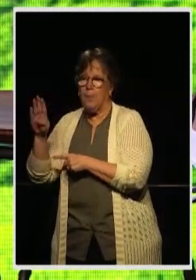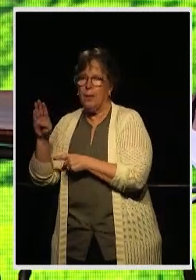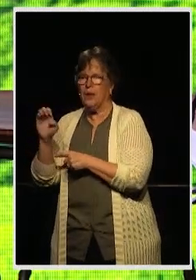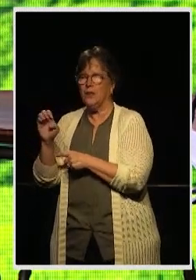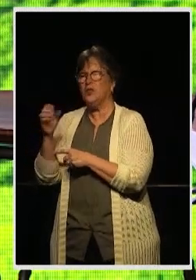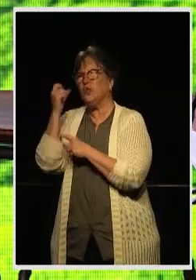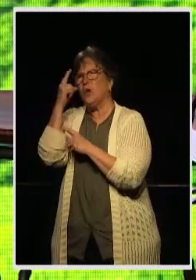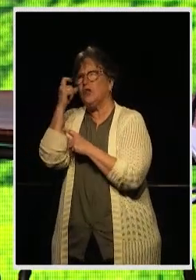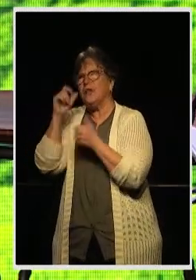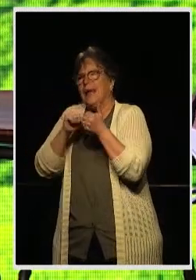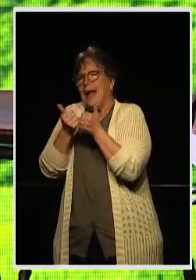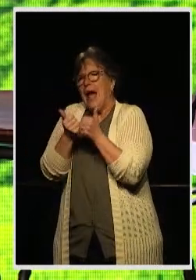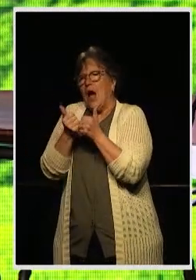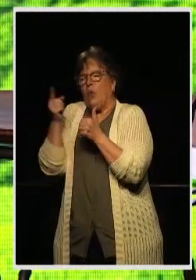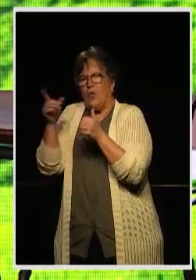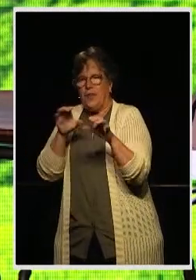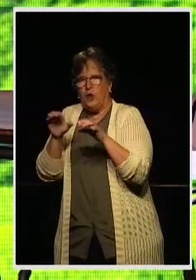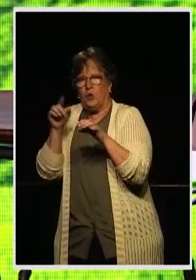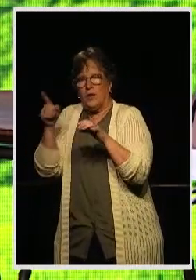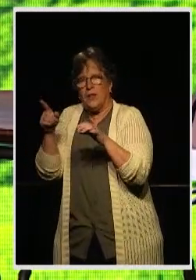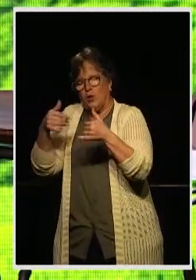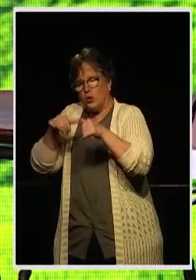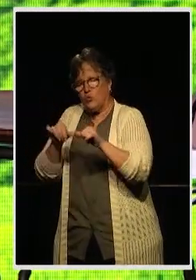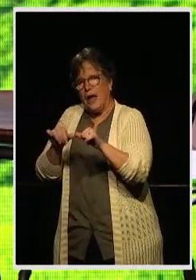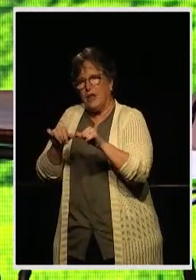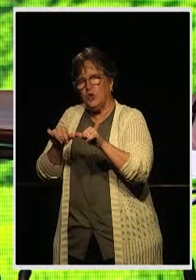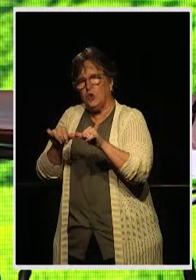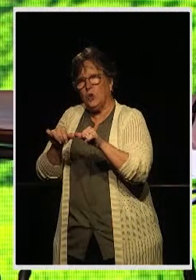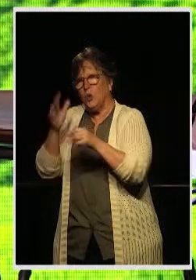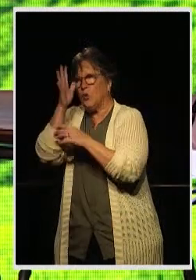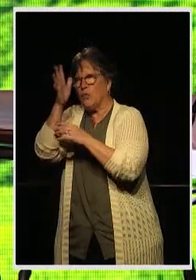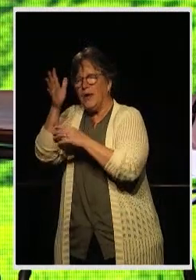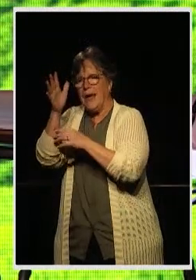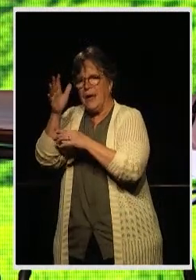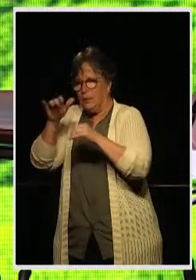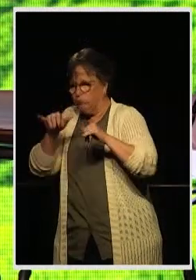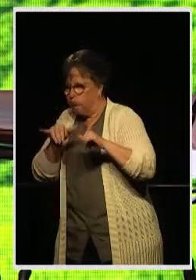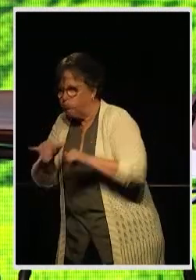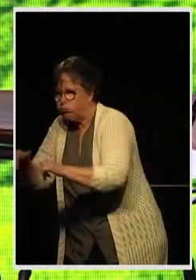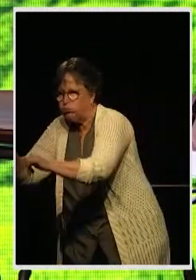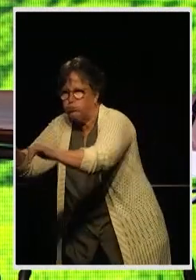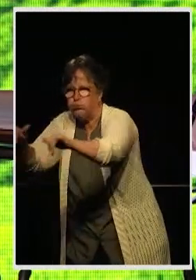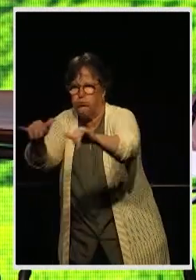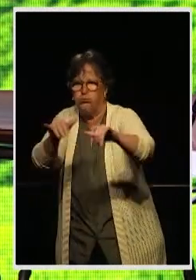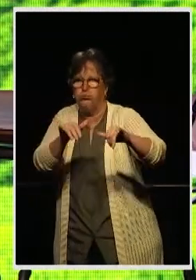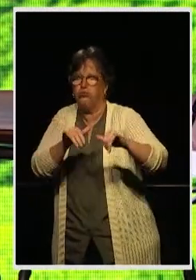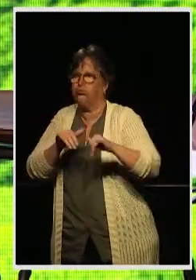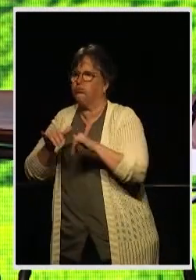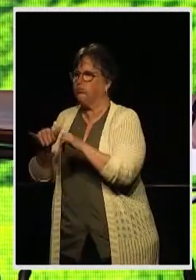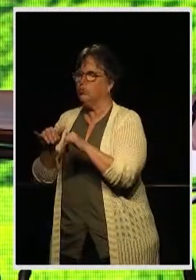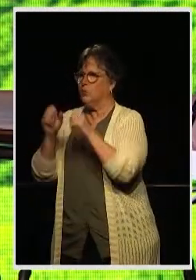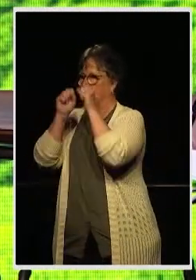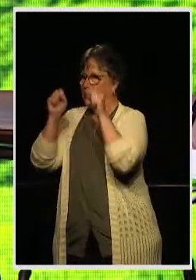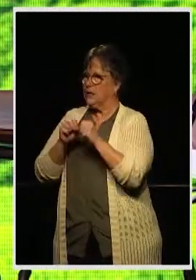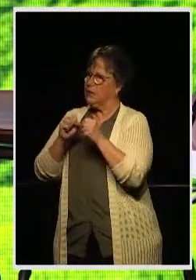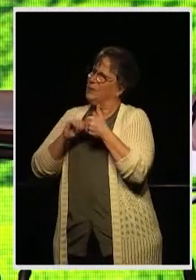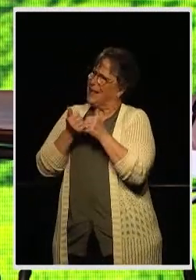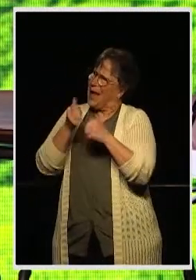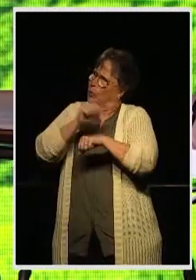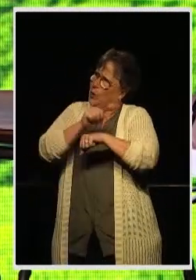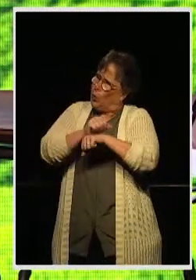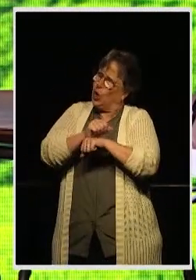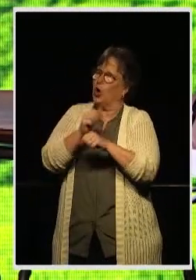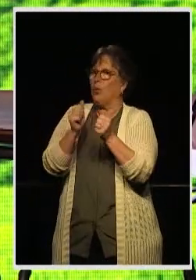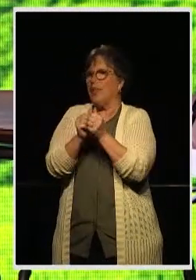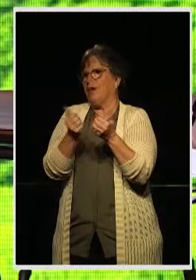to create circular systems. And so we're thinking about how do we work with them on tribal enterprise like food waste